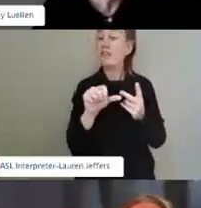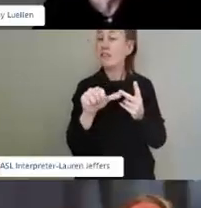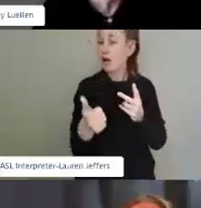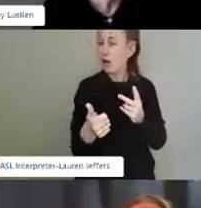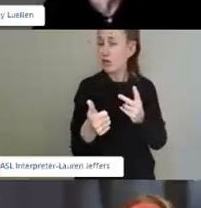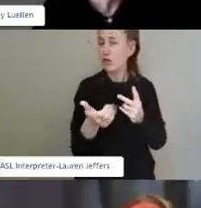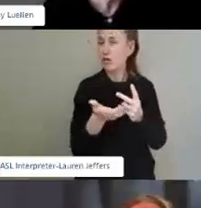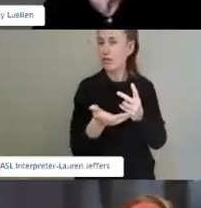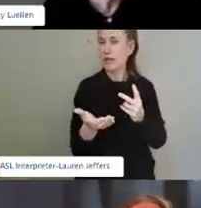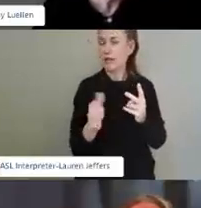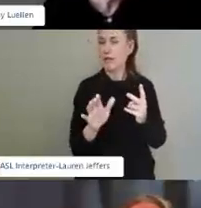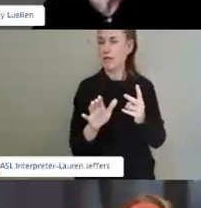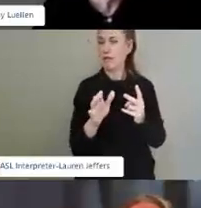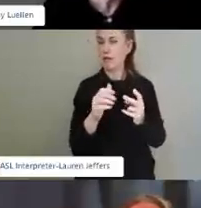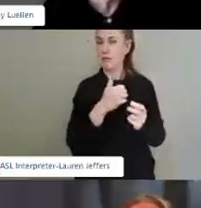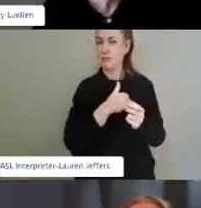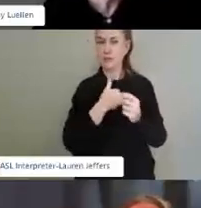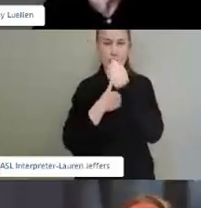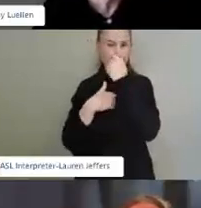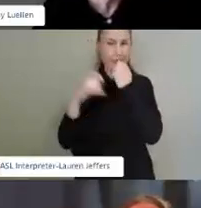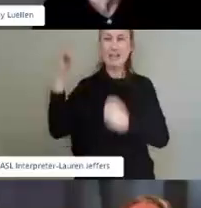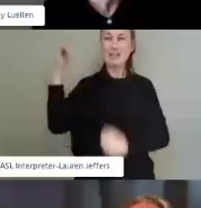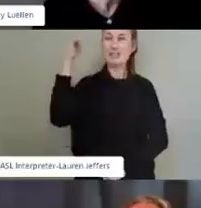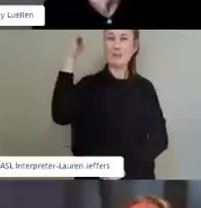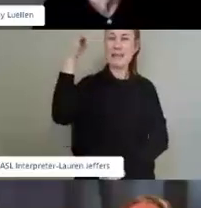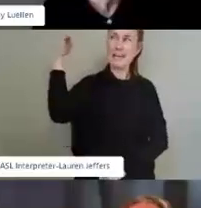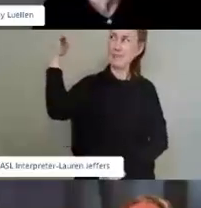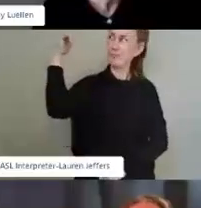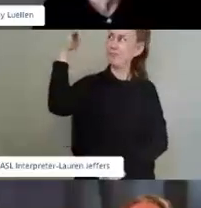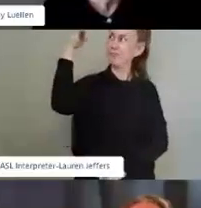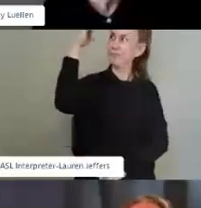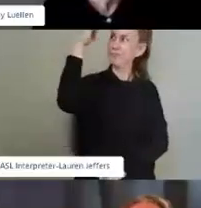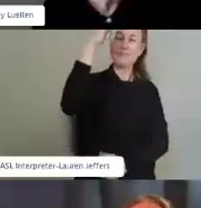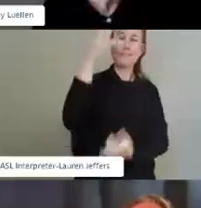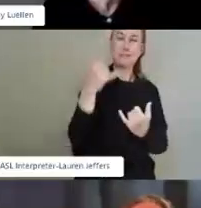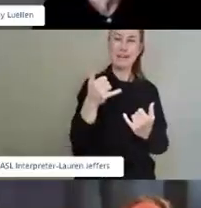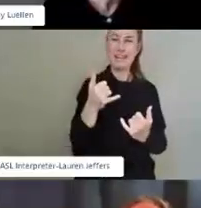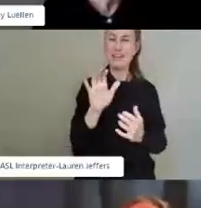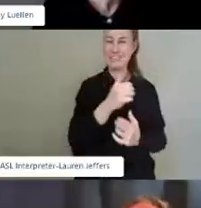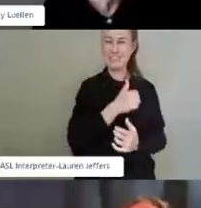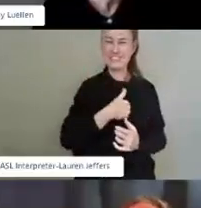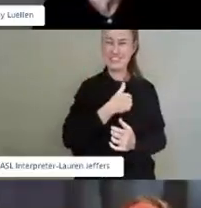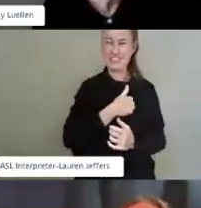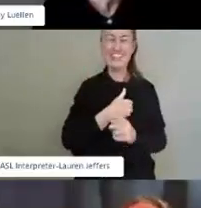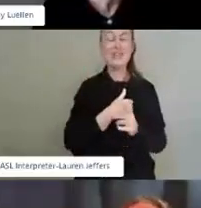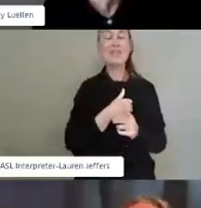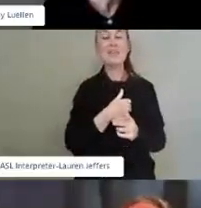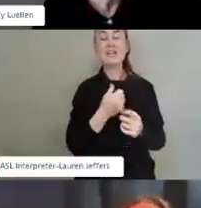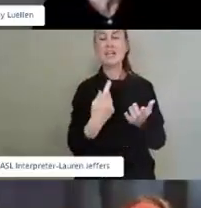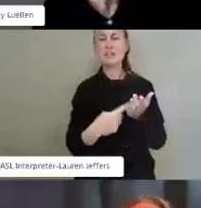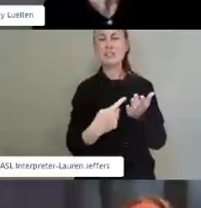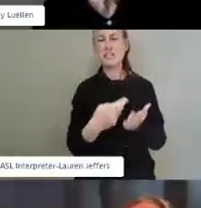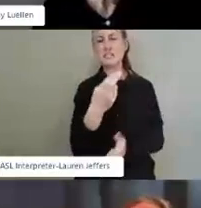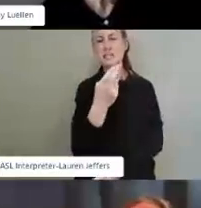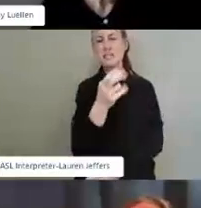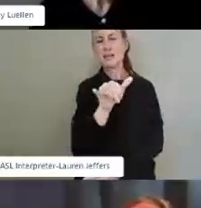ask, and I'm sorry, there's a plane flying over right now, but when you talk about the hybrid meetings and that question about